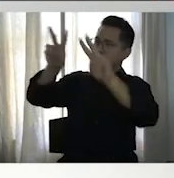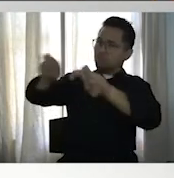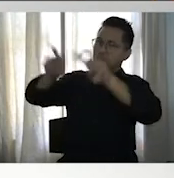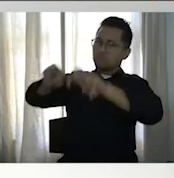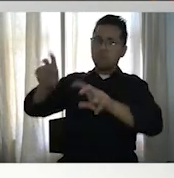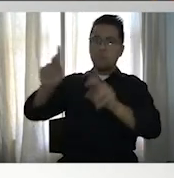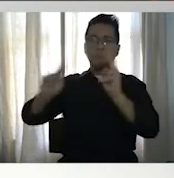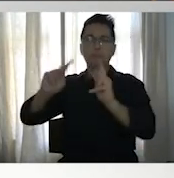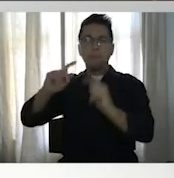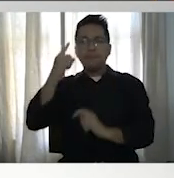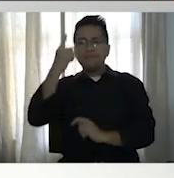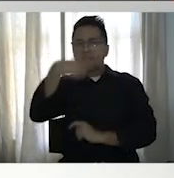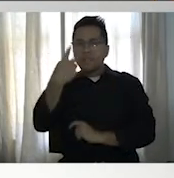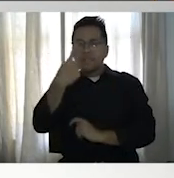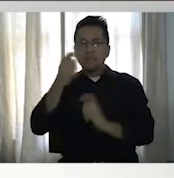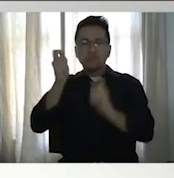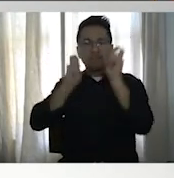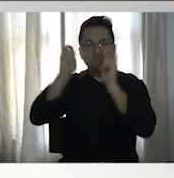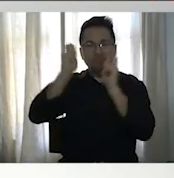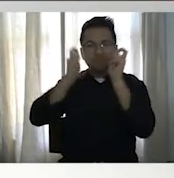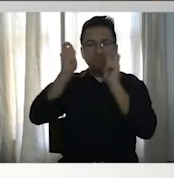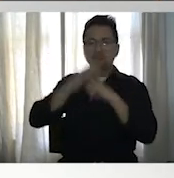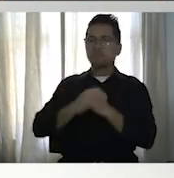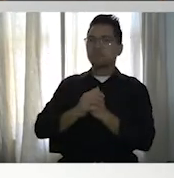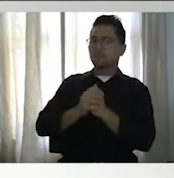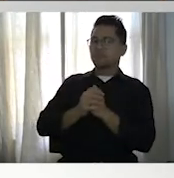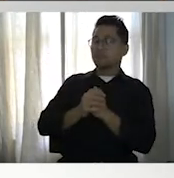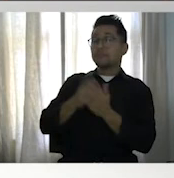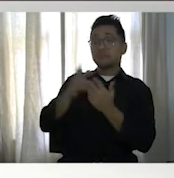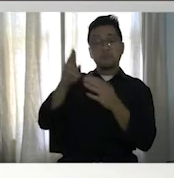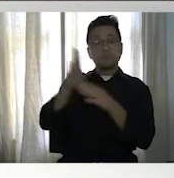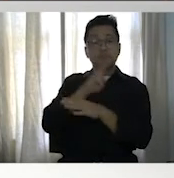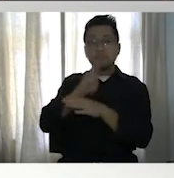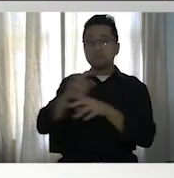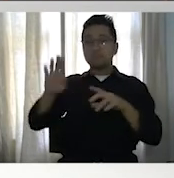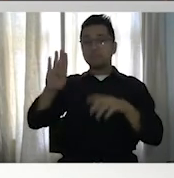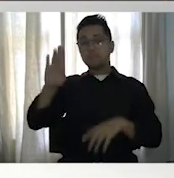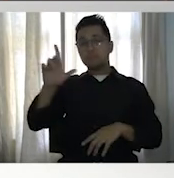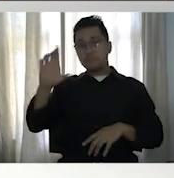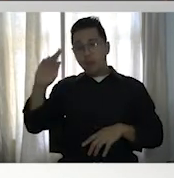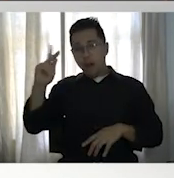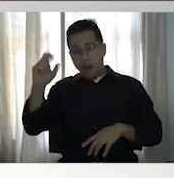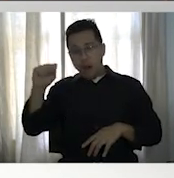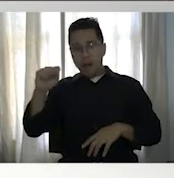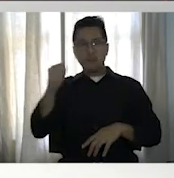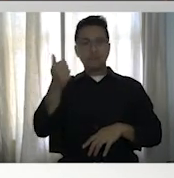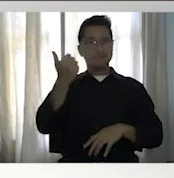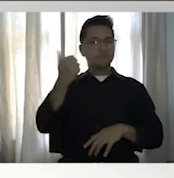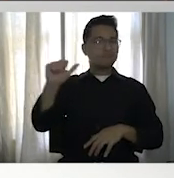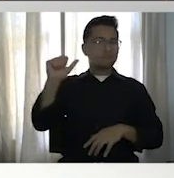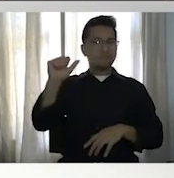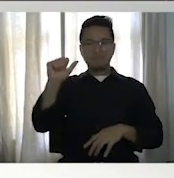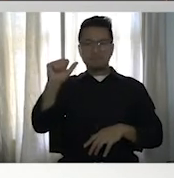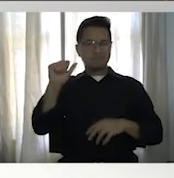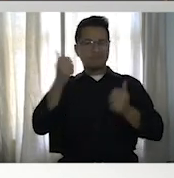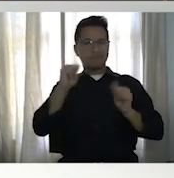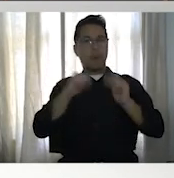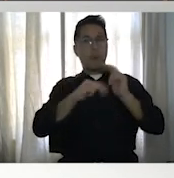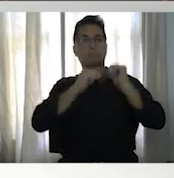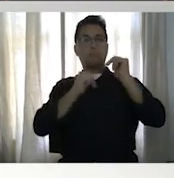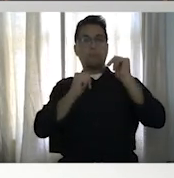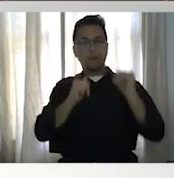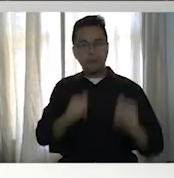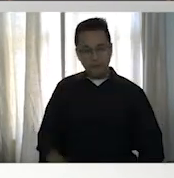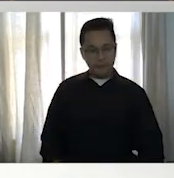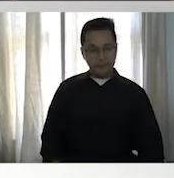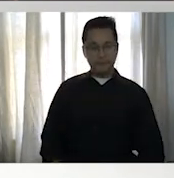And so this is, and you can use blocks, you can use anything to build. I couldn't find